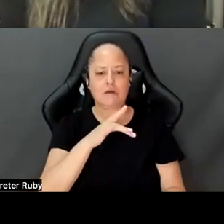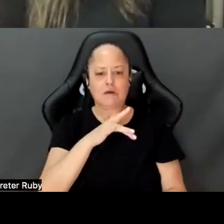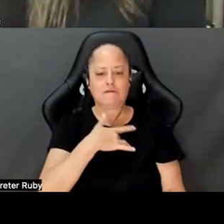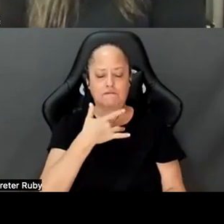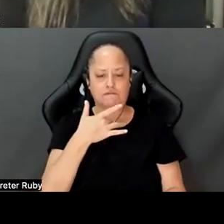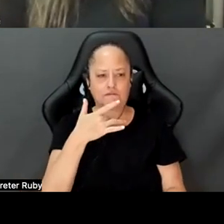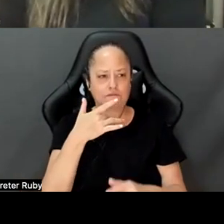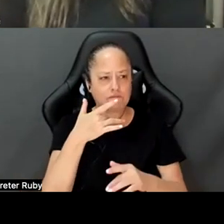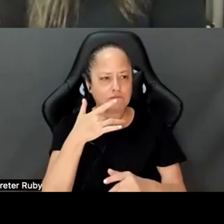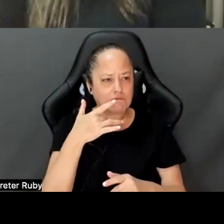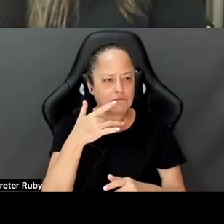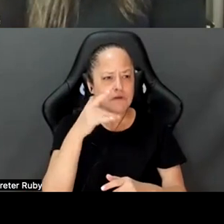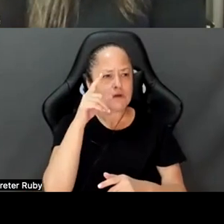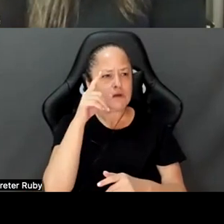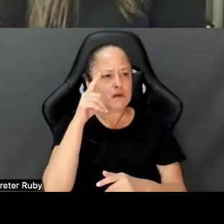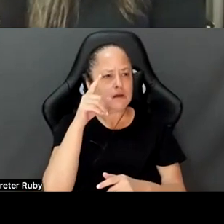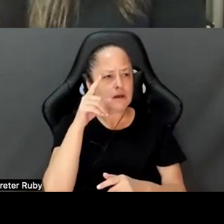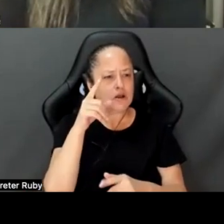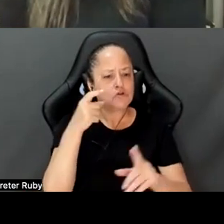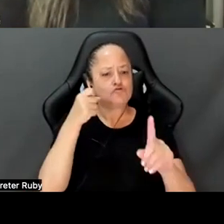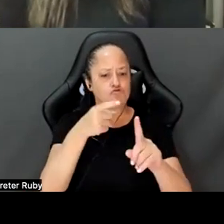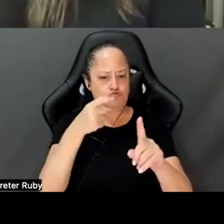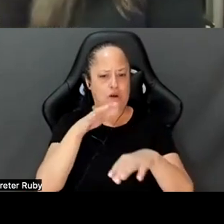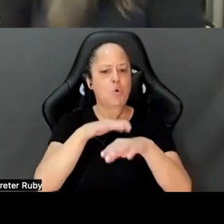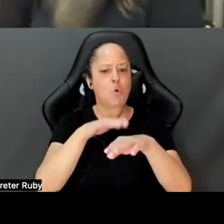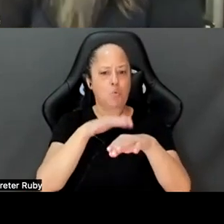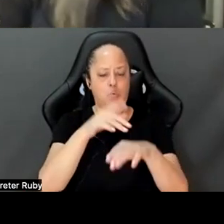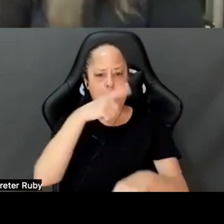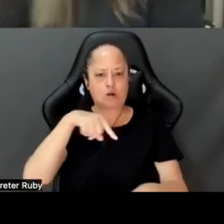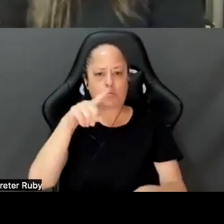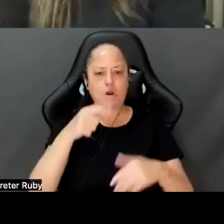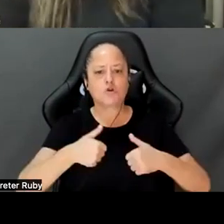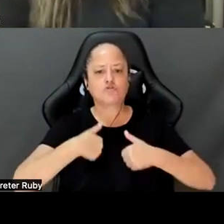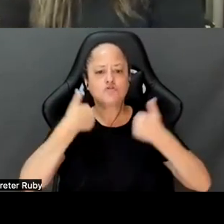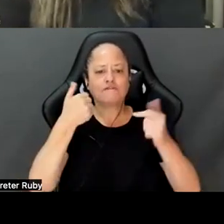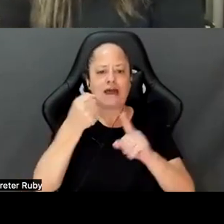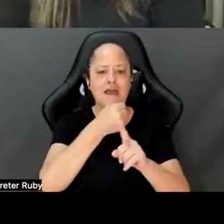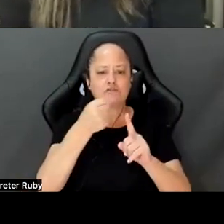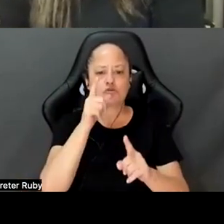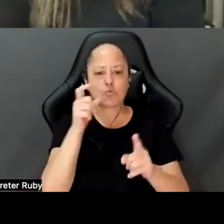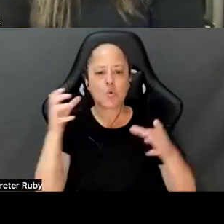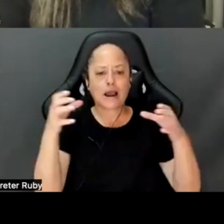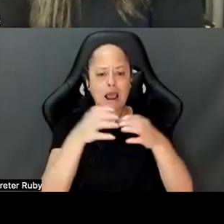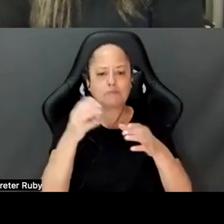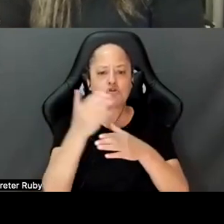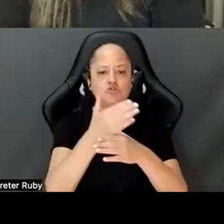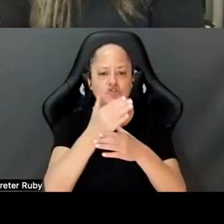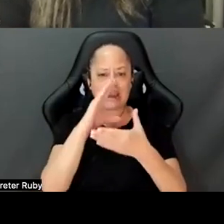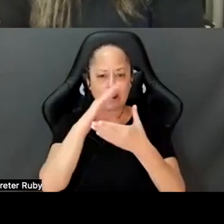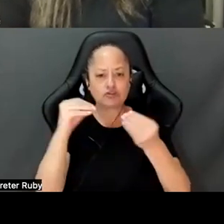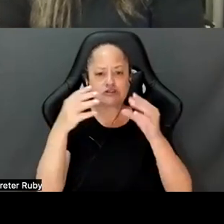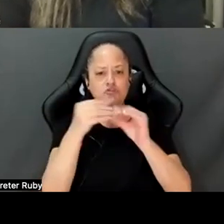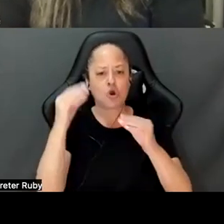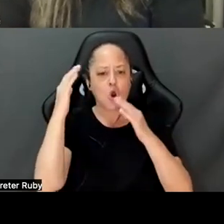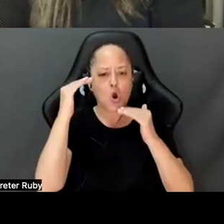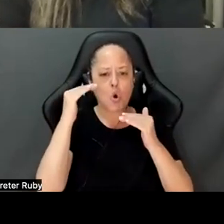preface tonight's talk with a trigger warning. We are all survivors of abuse who have come together to share our stories in